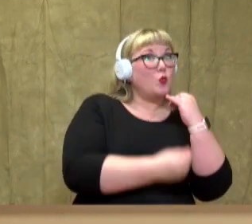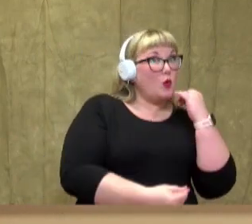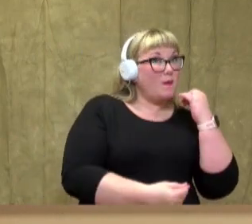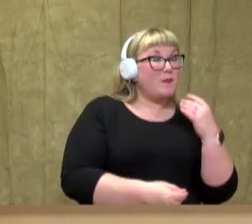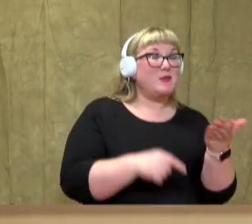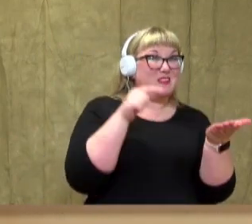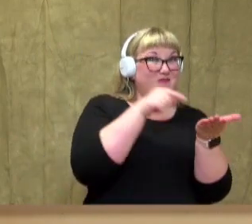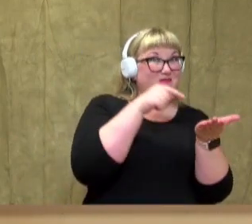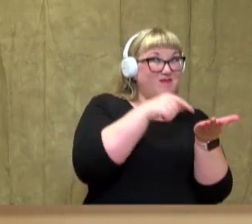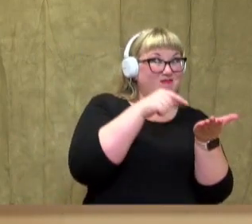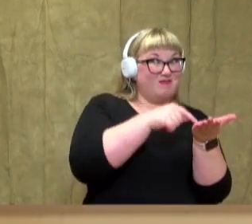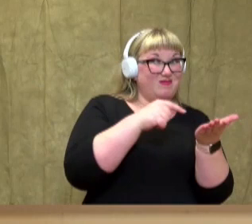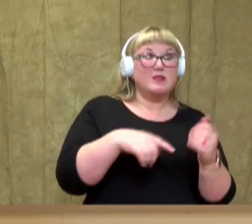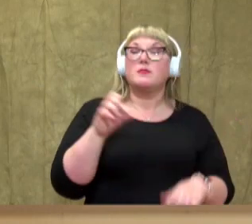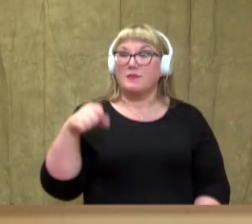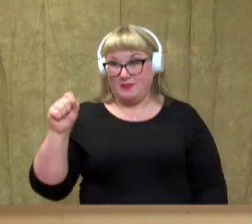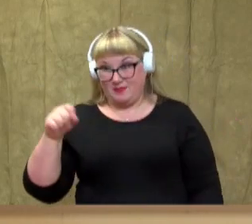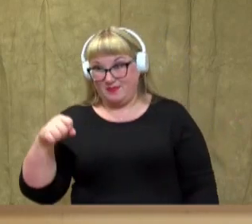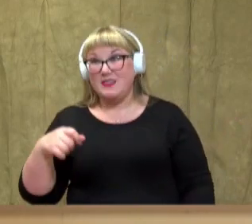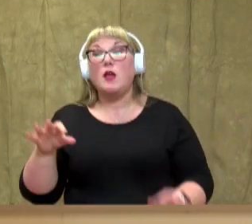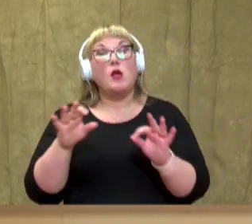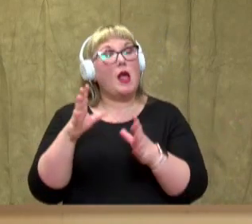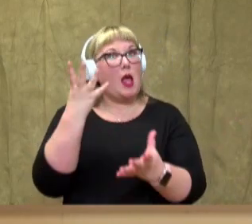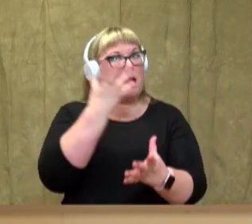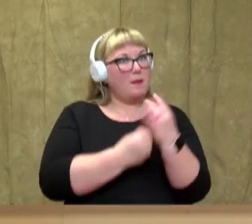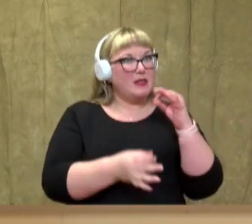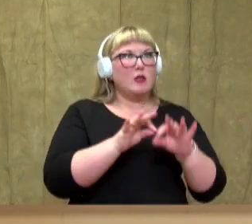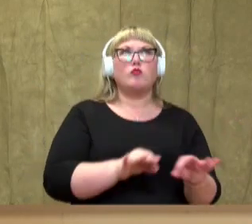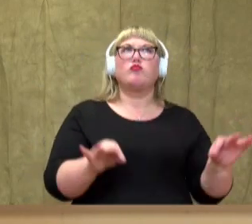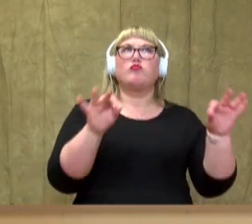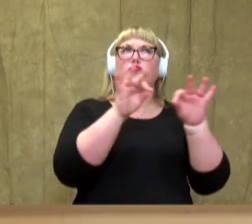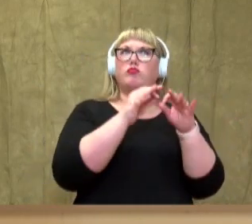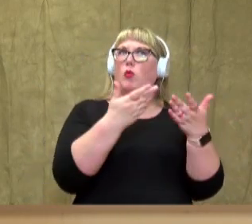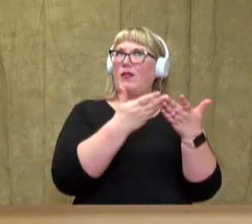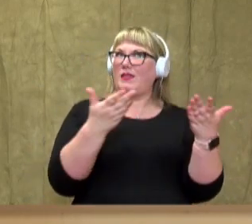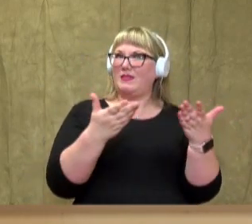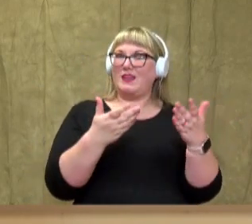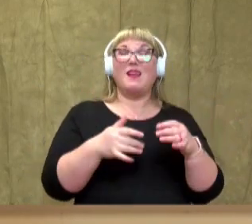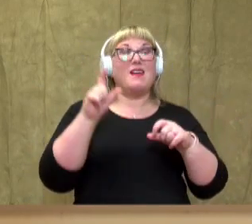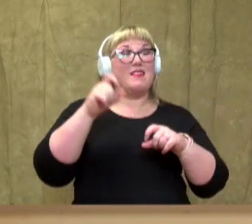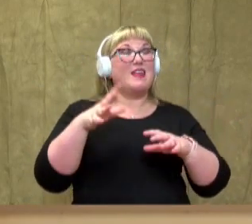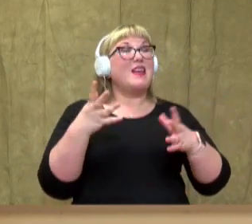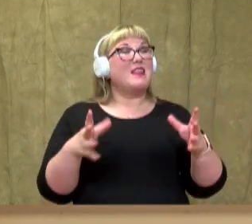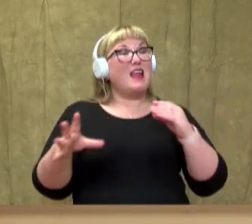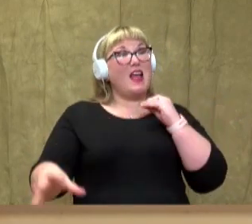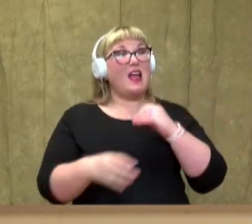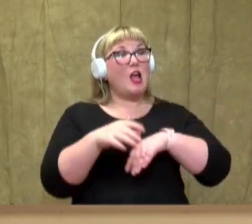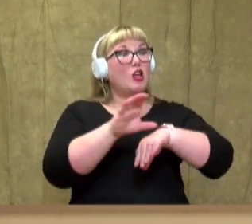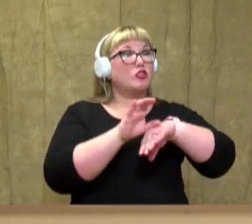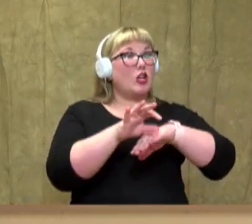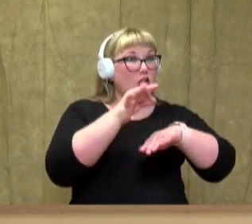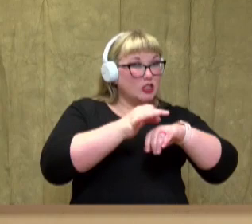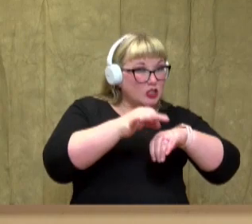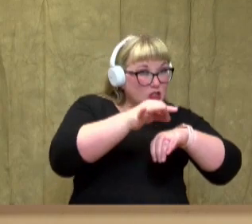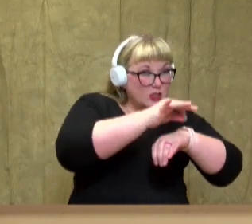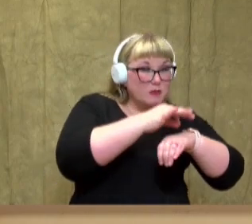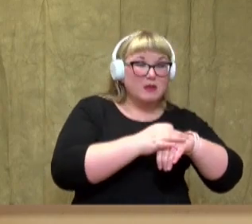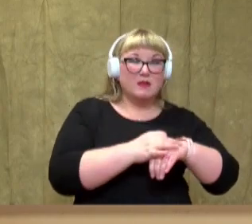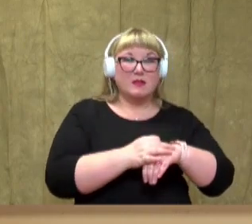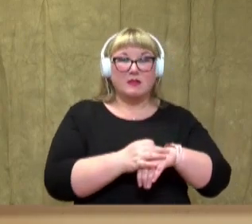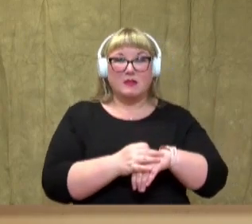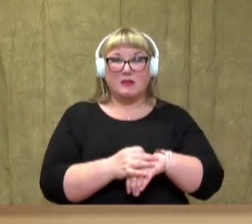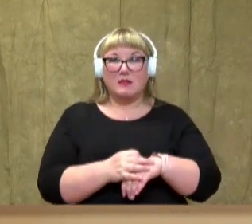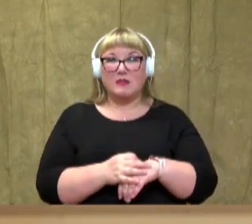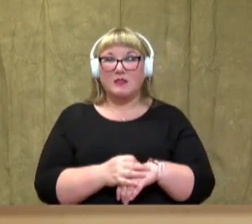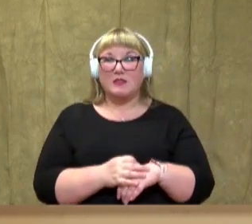ingredient. And you're right, friends. I'm missing an important ingredient. I need to add our chocolate chip. I have to follow our recipe, which is